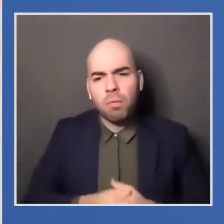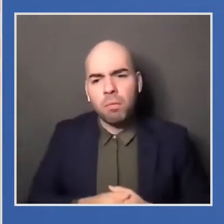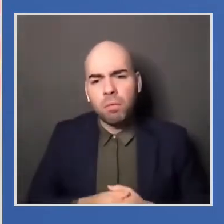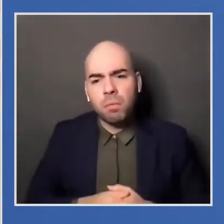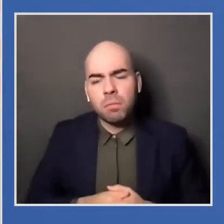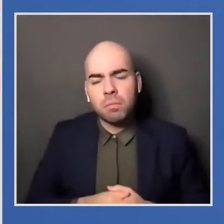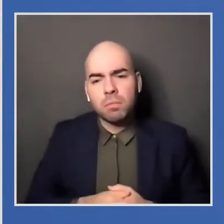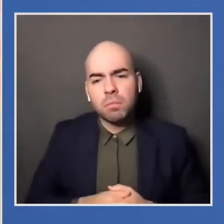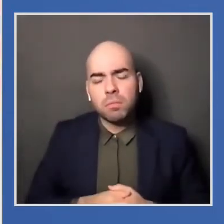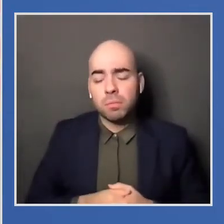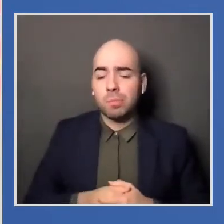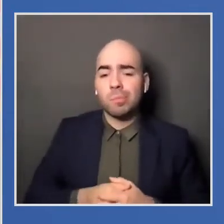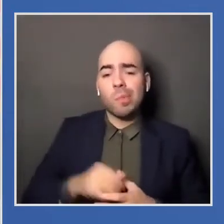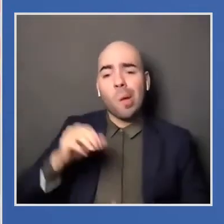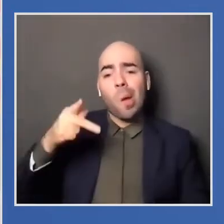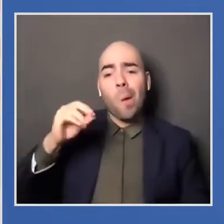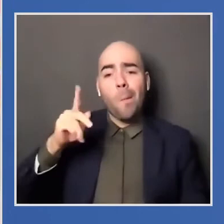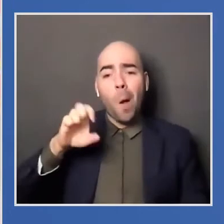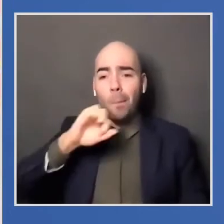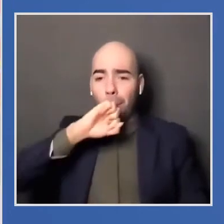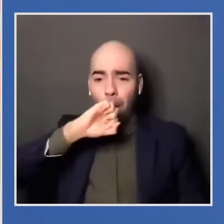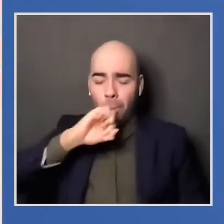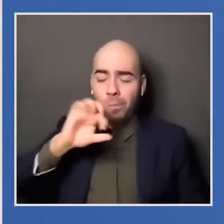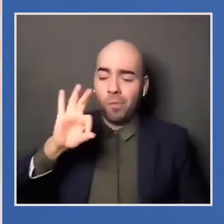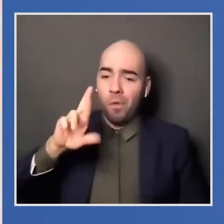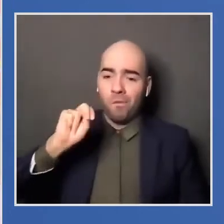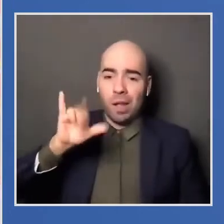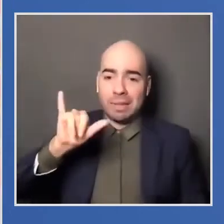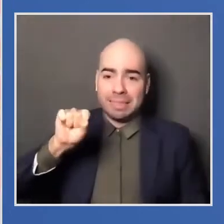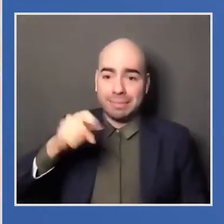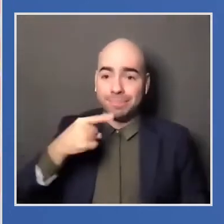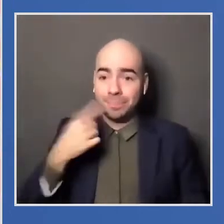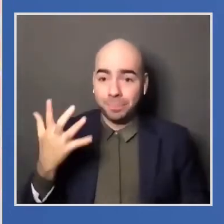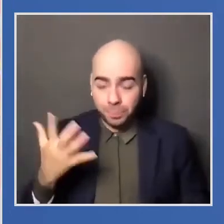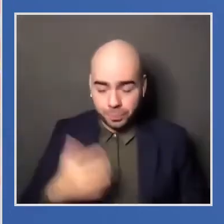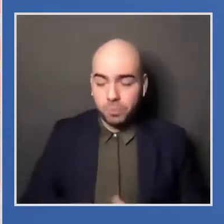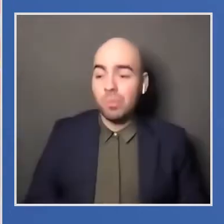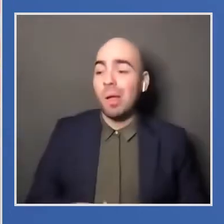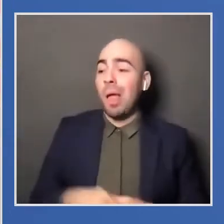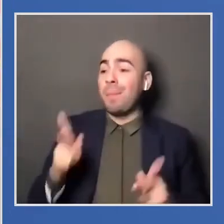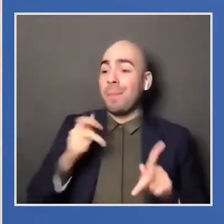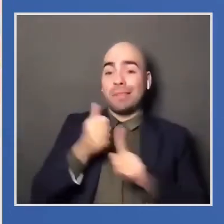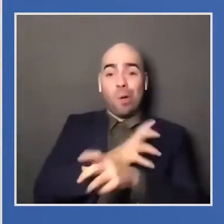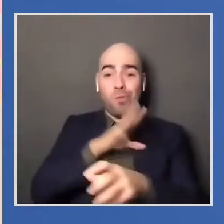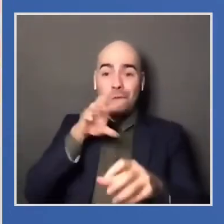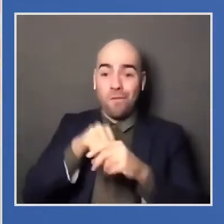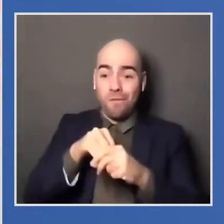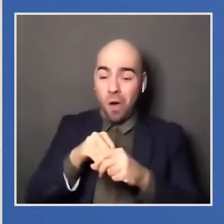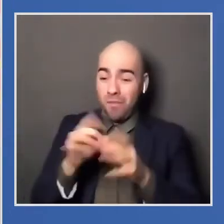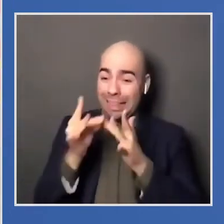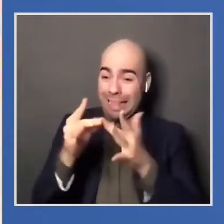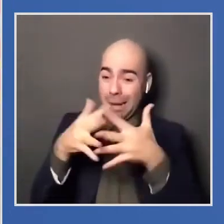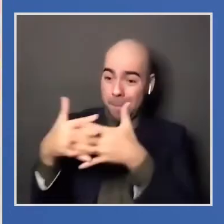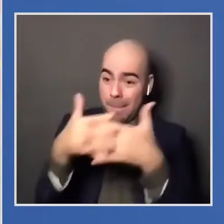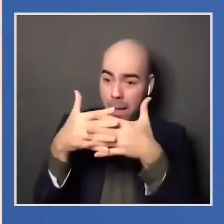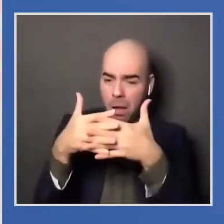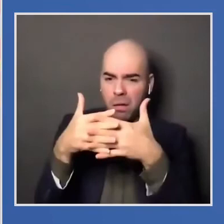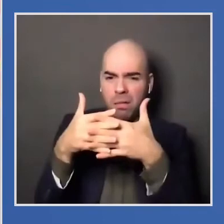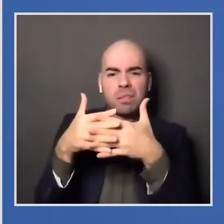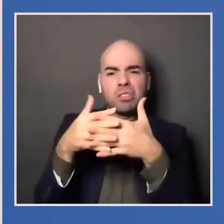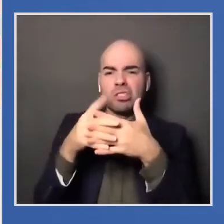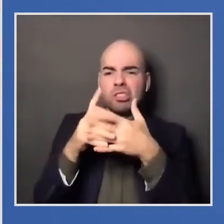Pope Francis asked questions that anyone who seeks to lead this great nation should be able to answer. And my answer is